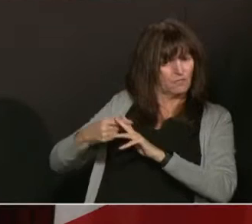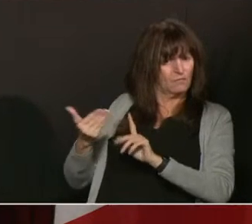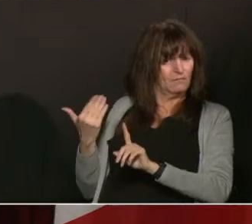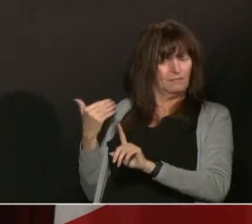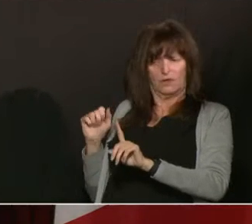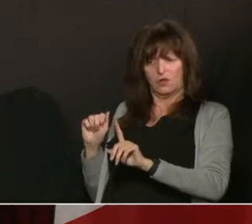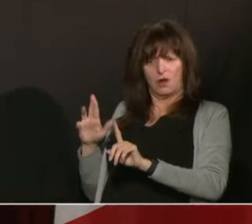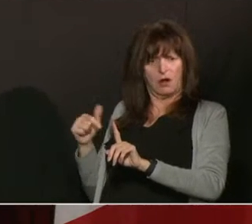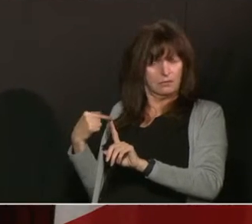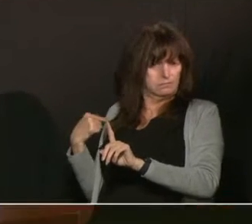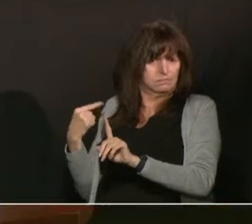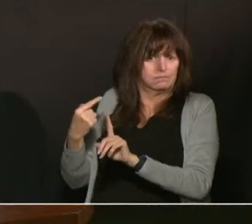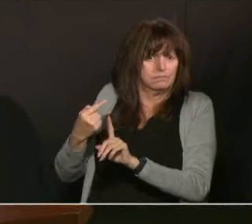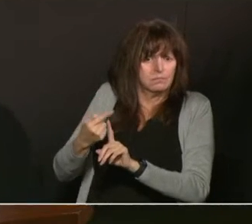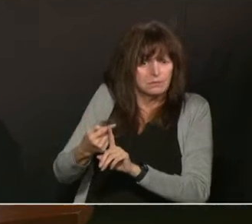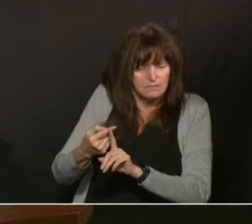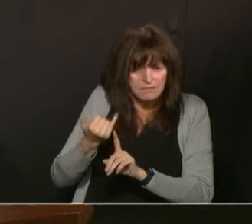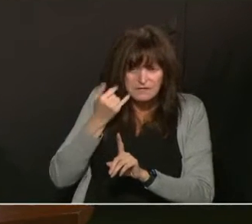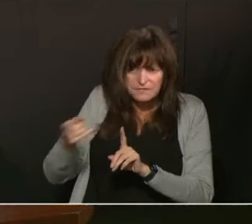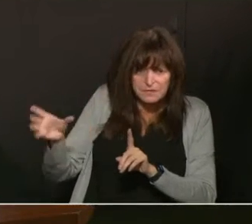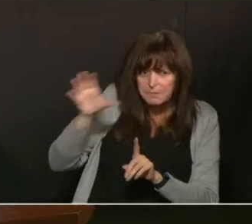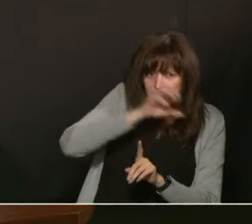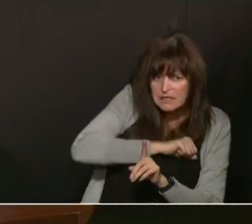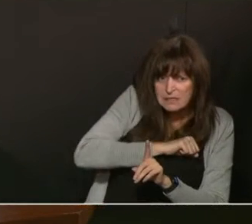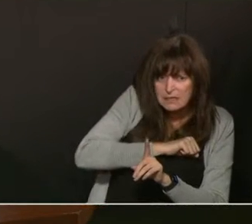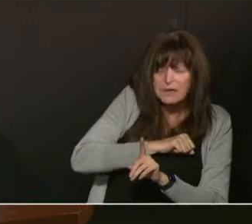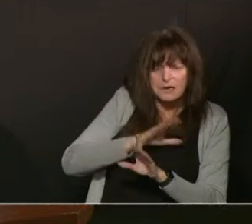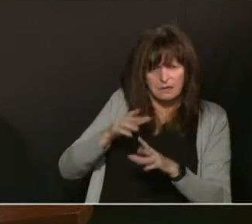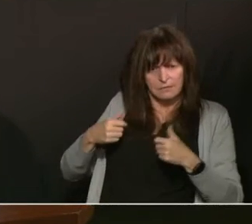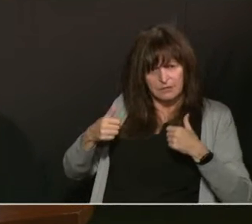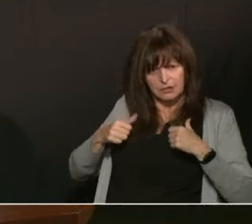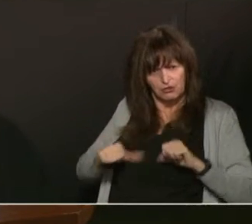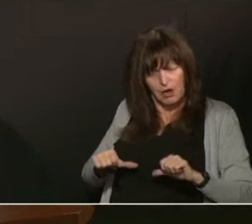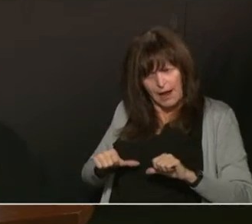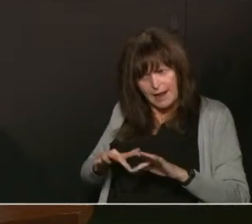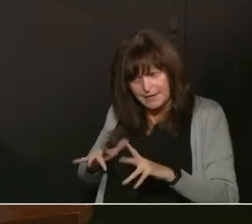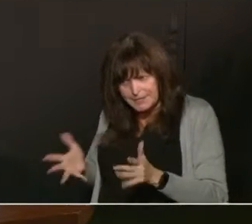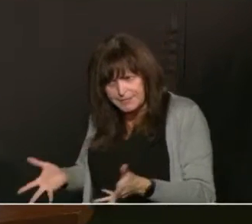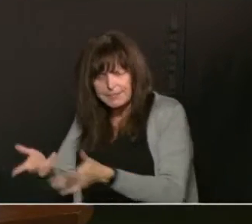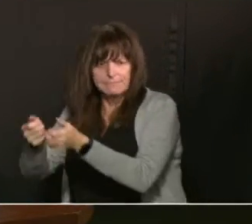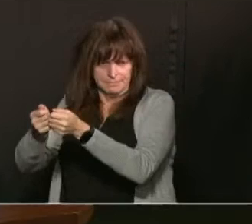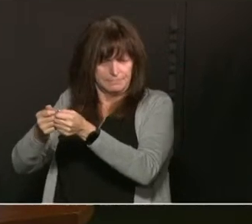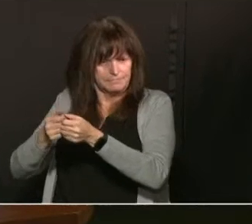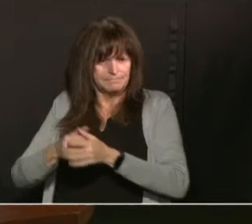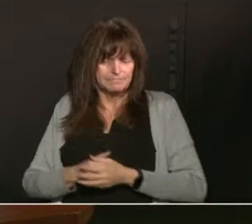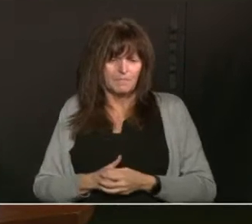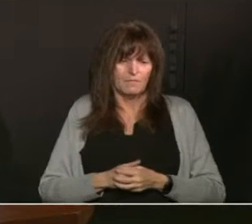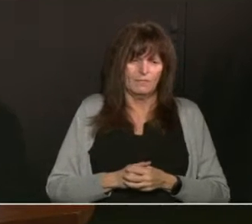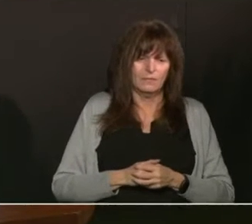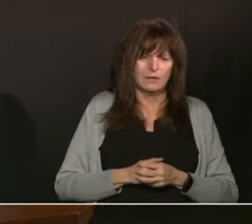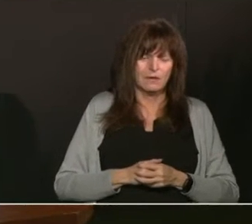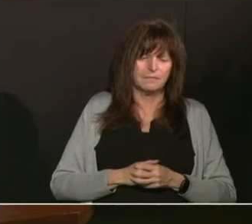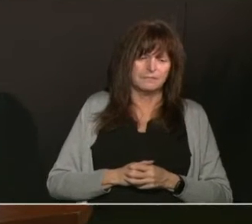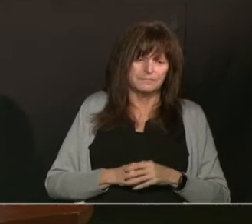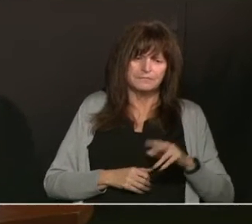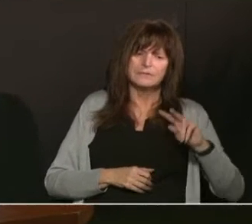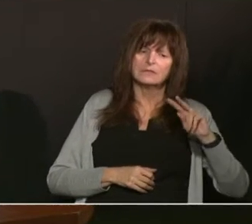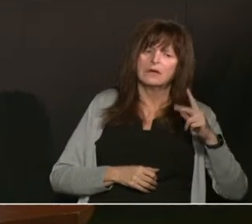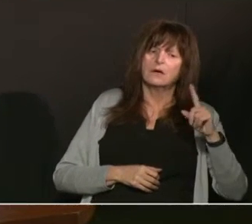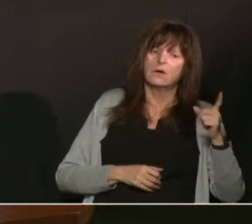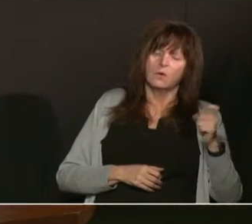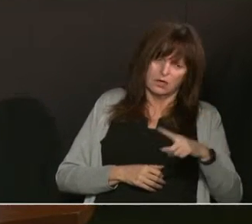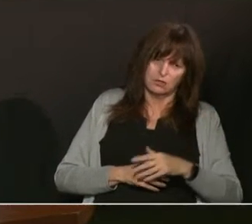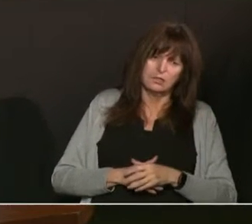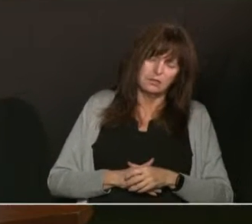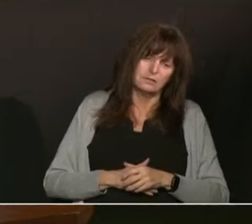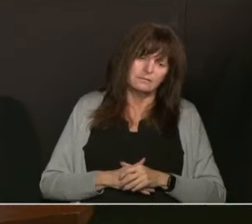access. Follow-up? Right. And so after seeing the chaos of people rushing to get booster shots and those who